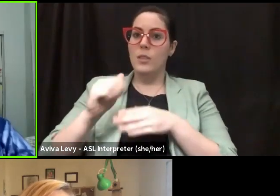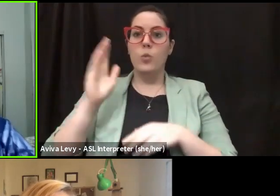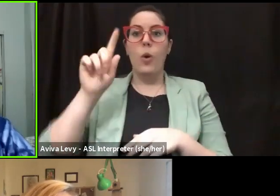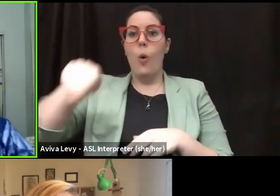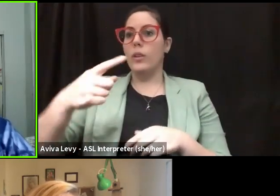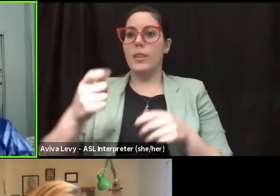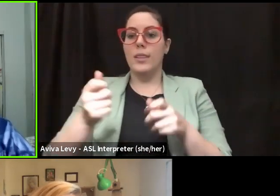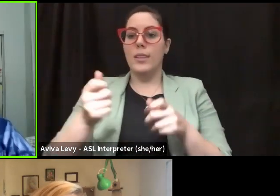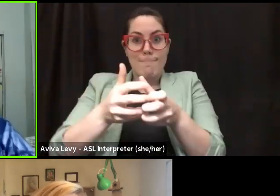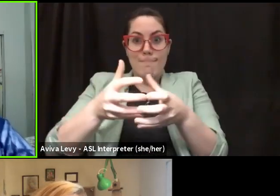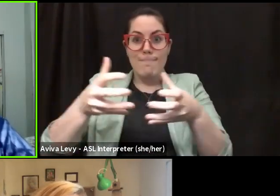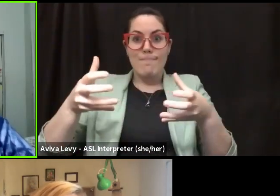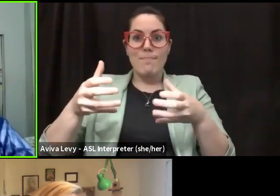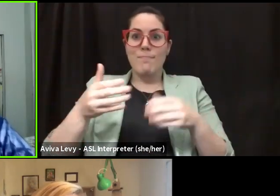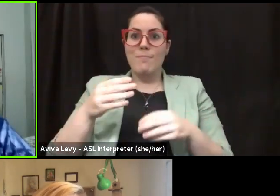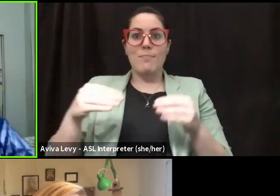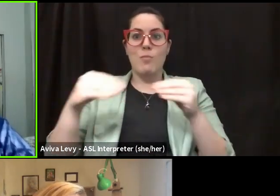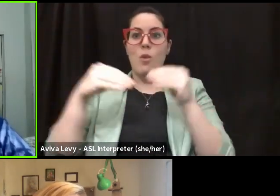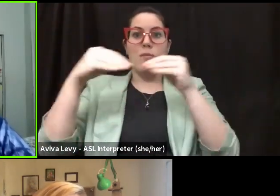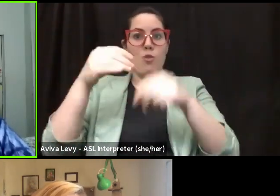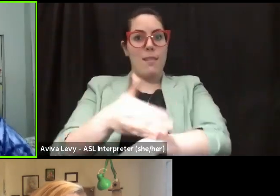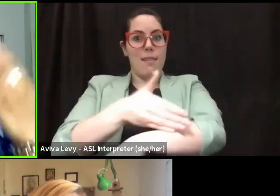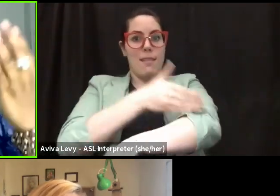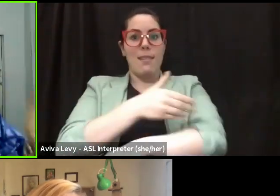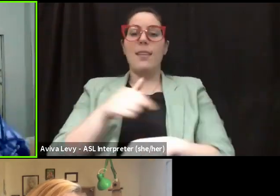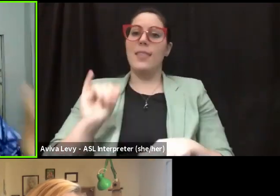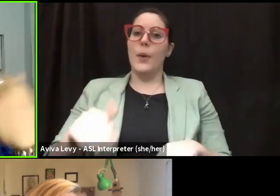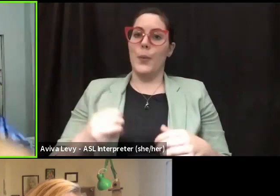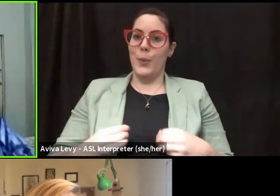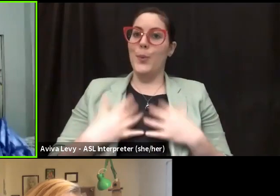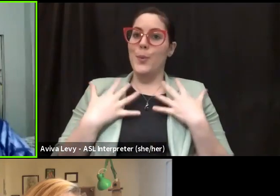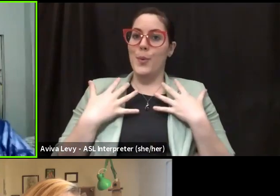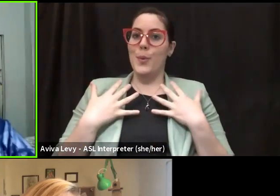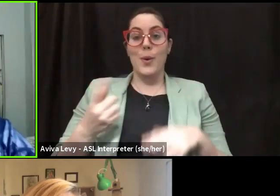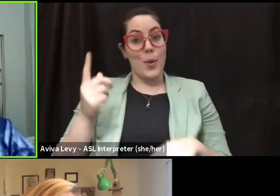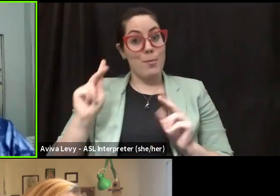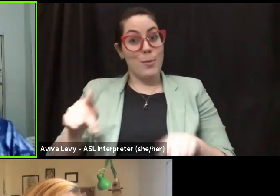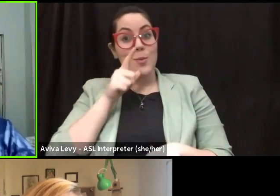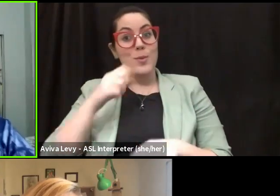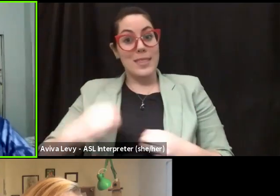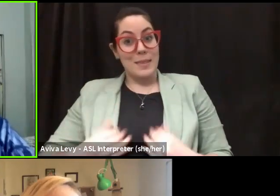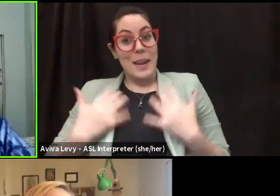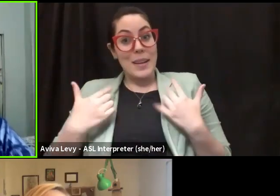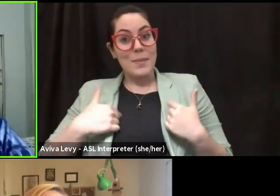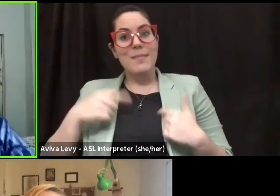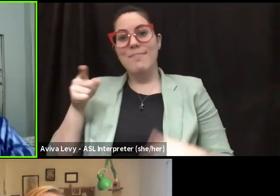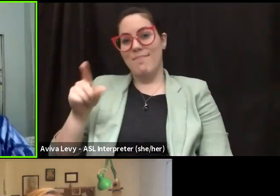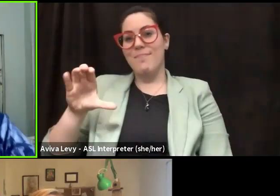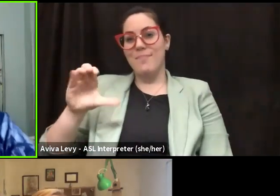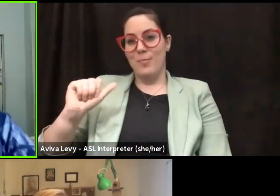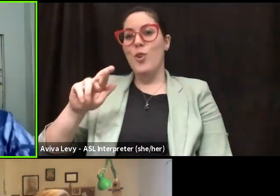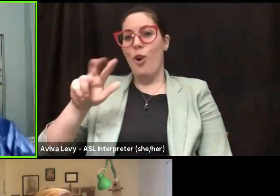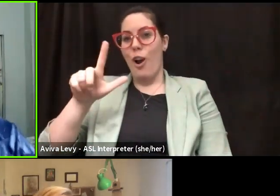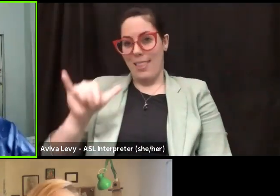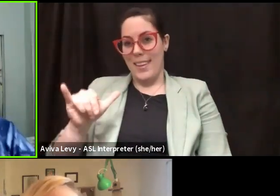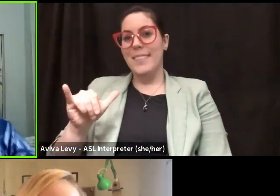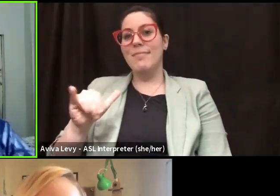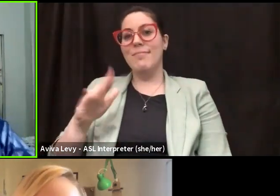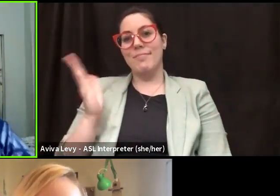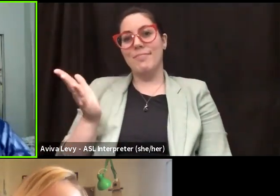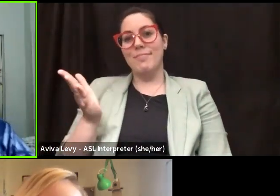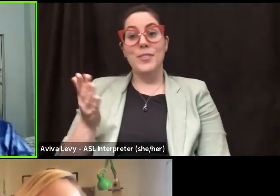larger. And I'm very inspired by that. And one of the people who inspires me is Carly. So Carly,